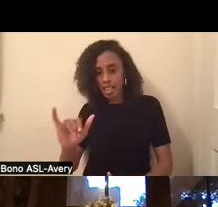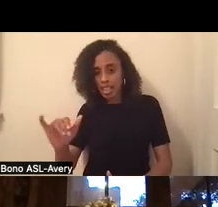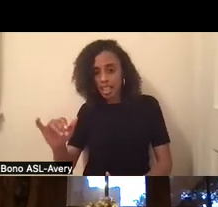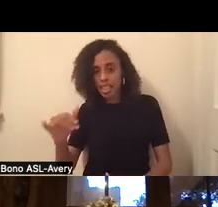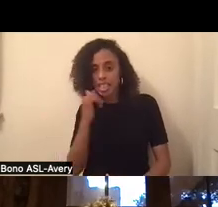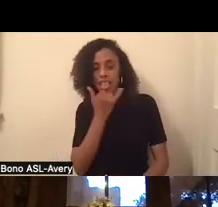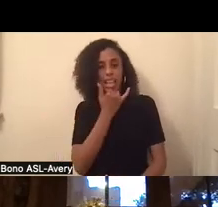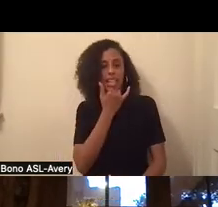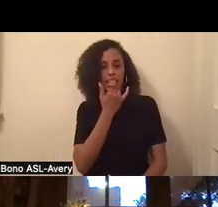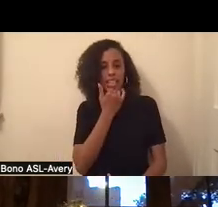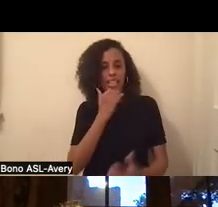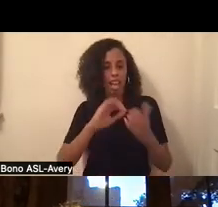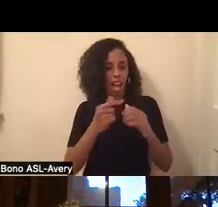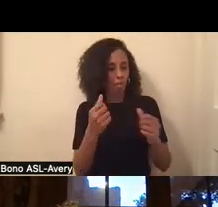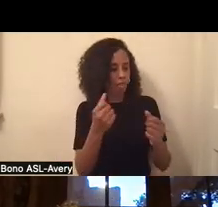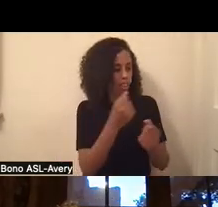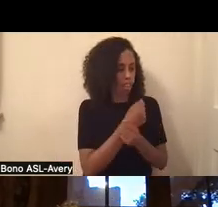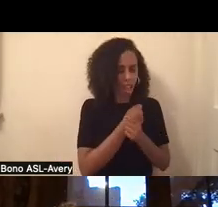No one else had that response?